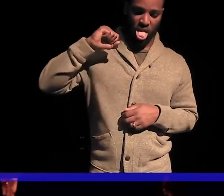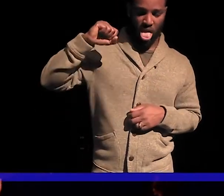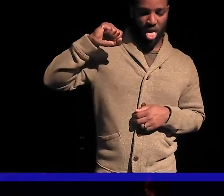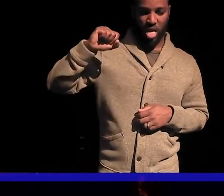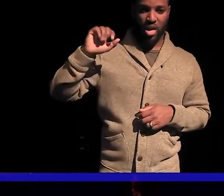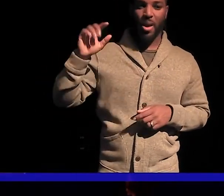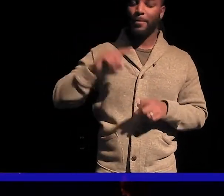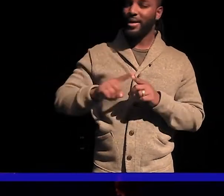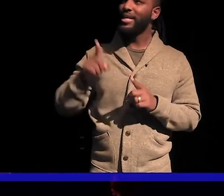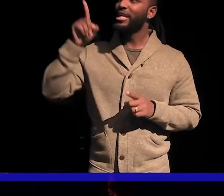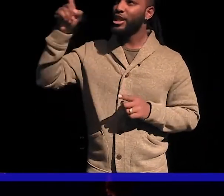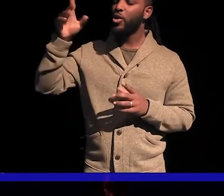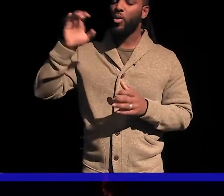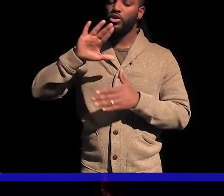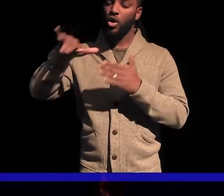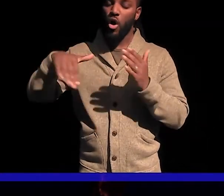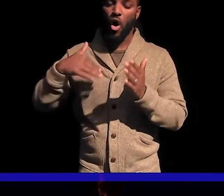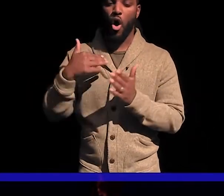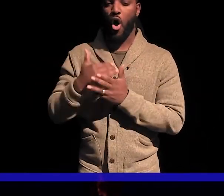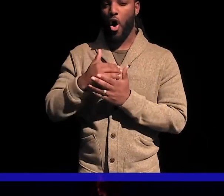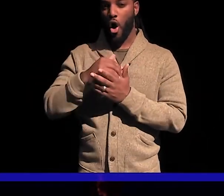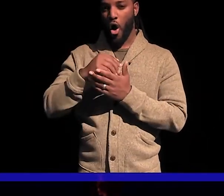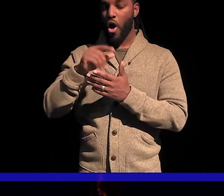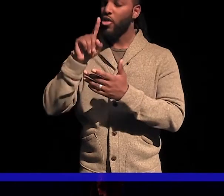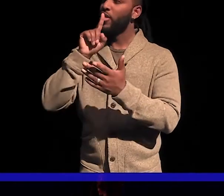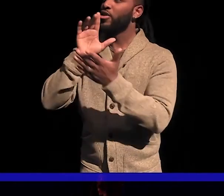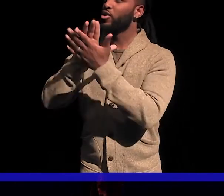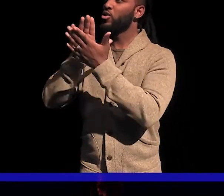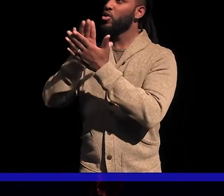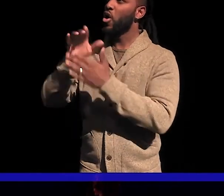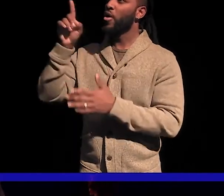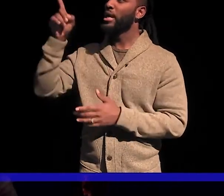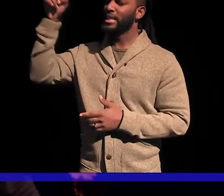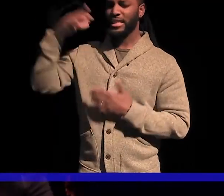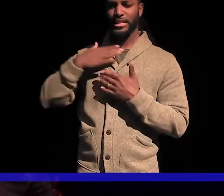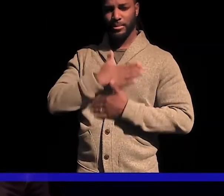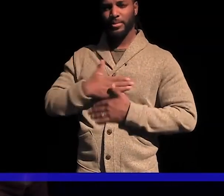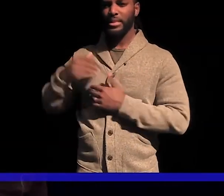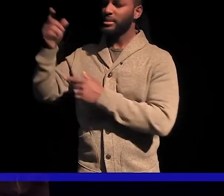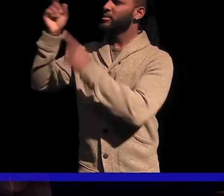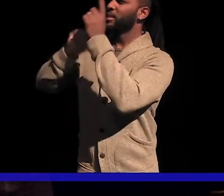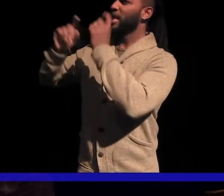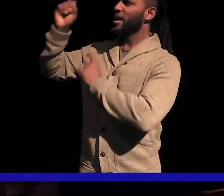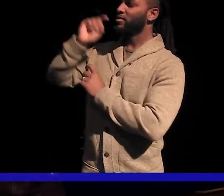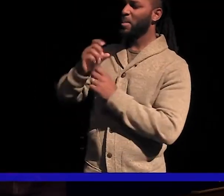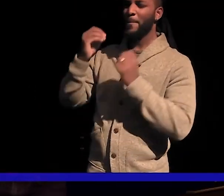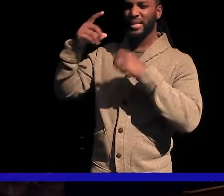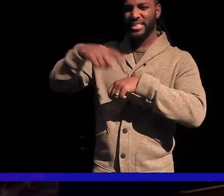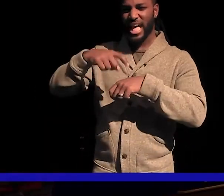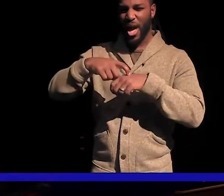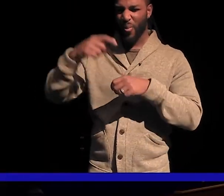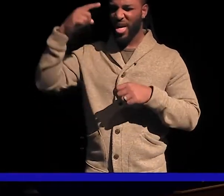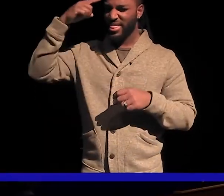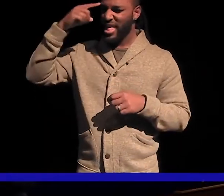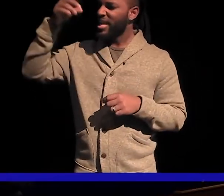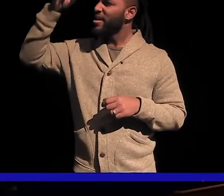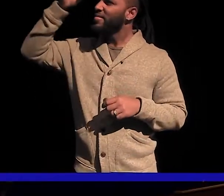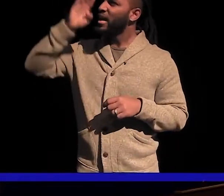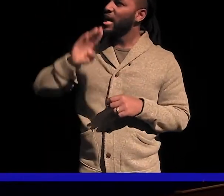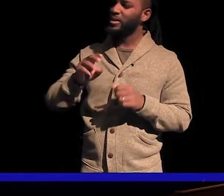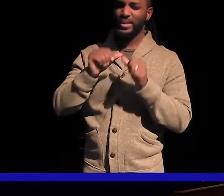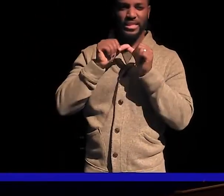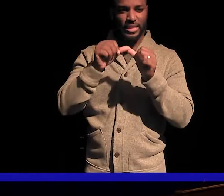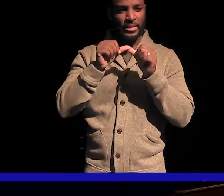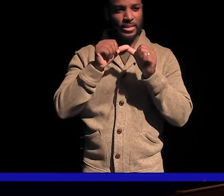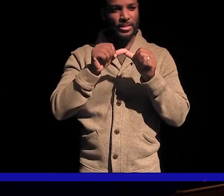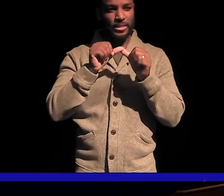glory. God is well pleased to give us all things. But many times when we think of the more of God, and as we continue to move in